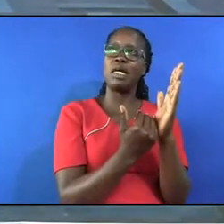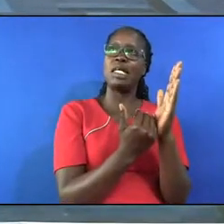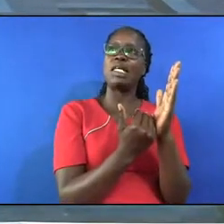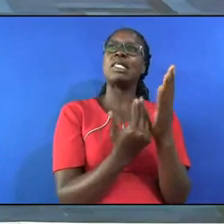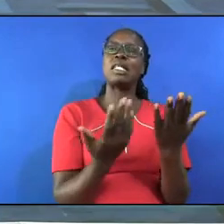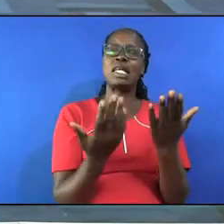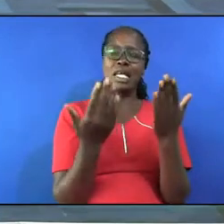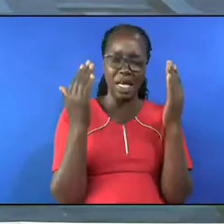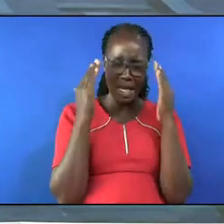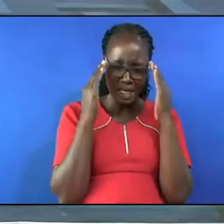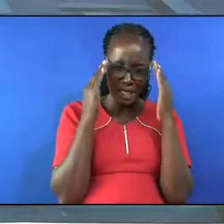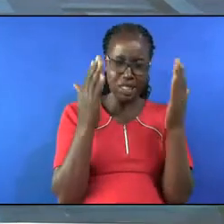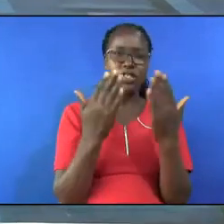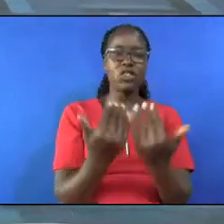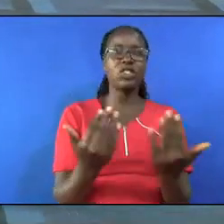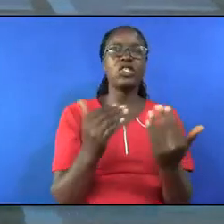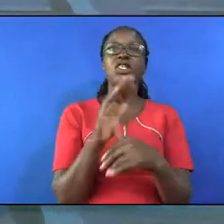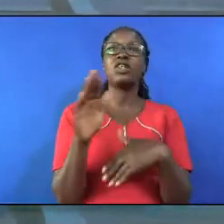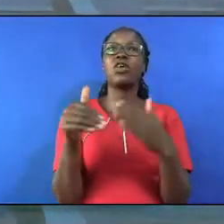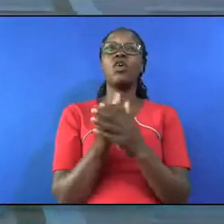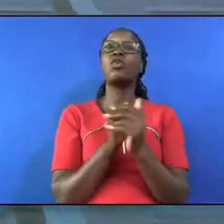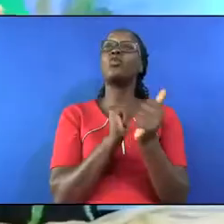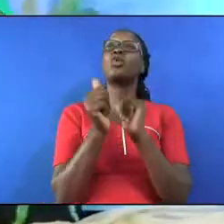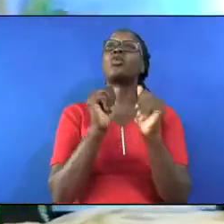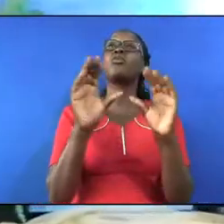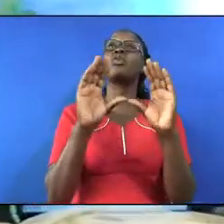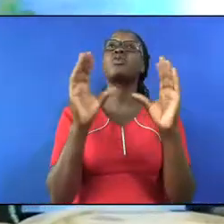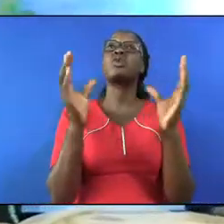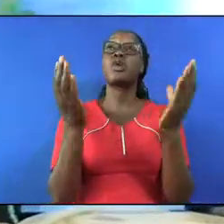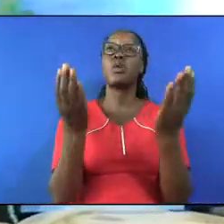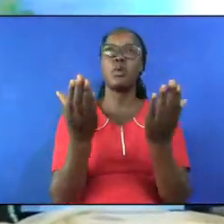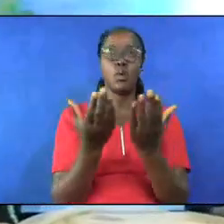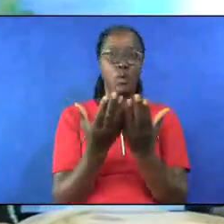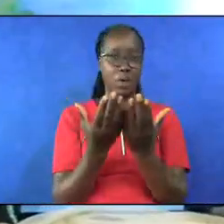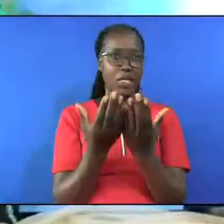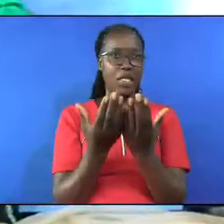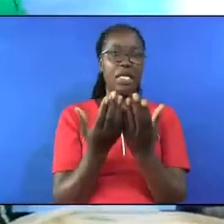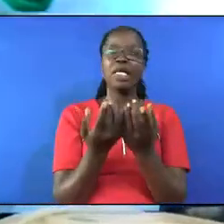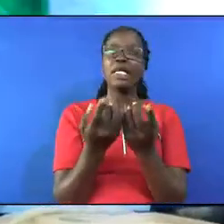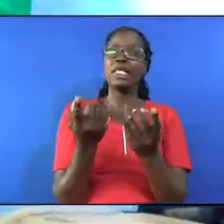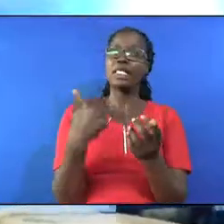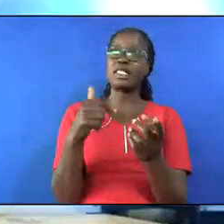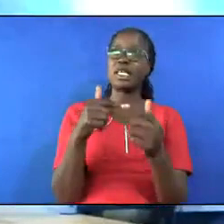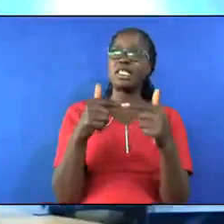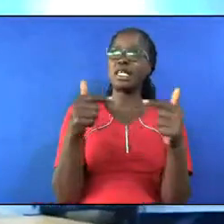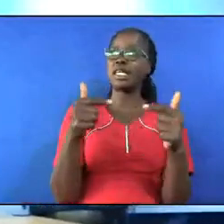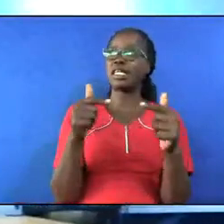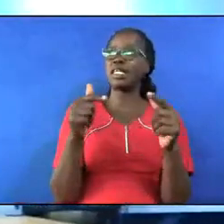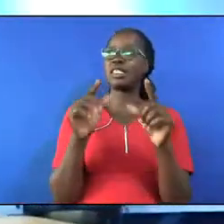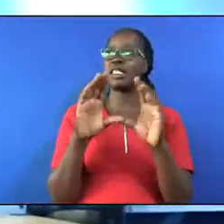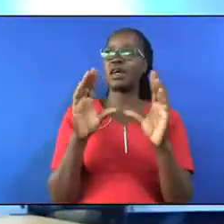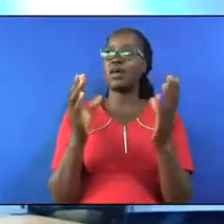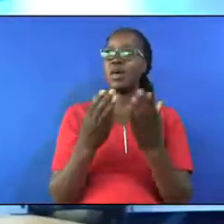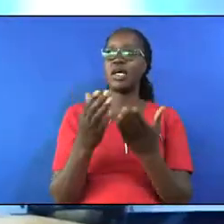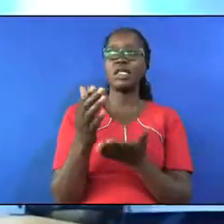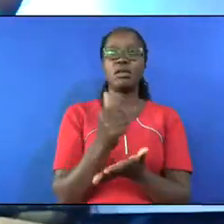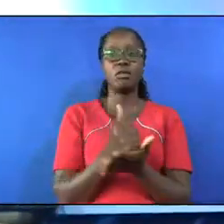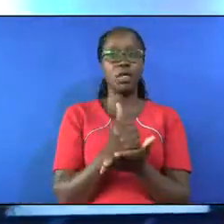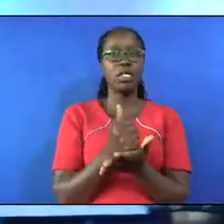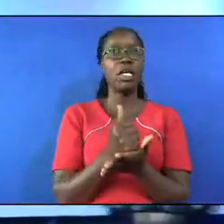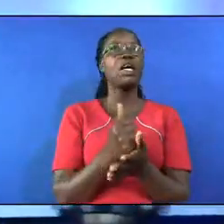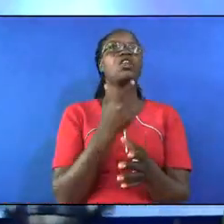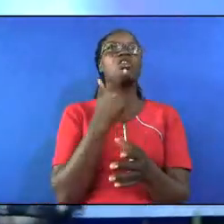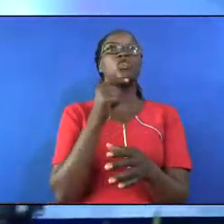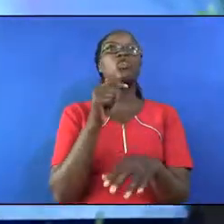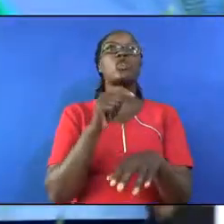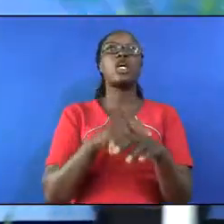children's attention. We are competing with the world, and it's us against the world, but we have Christ with us, amen? And when we